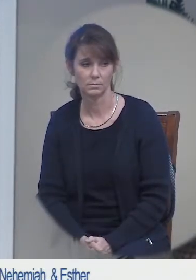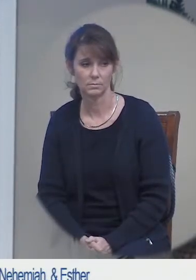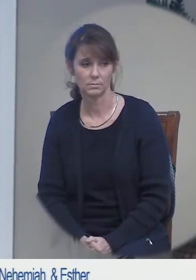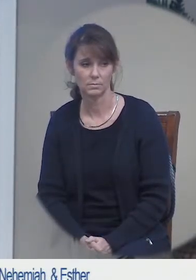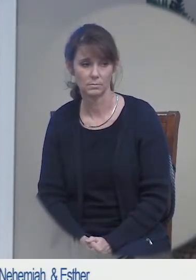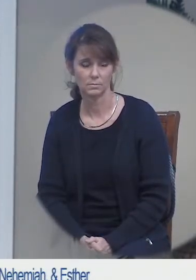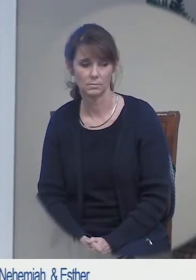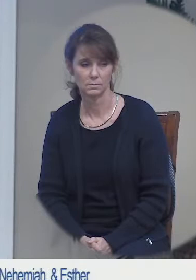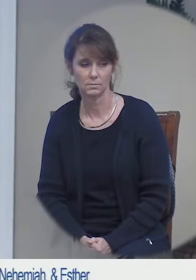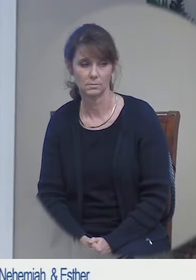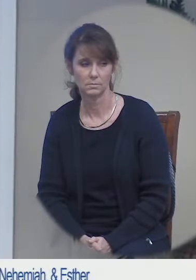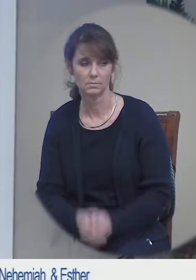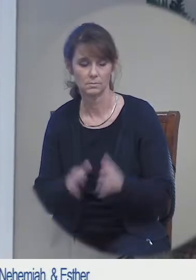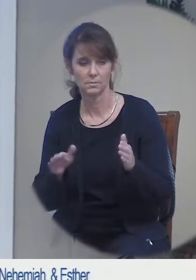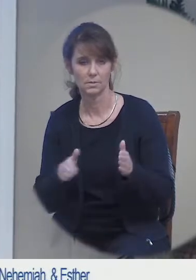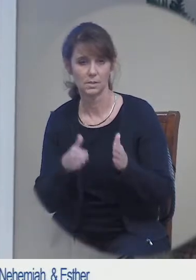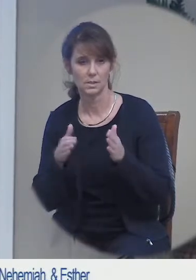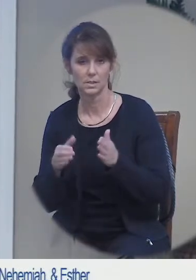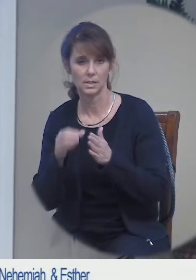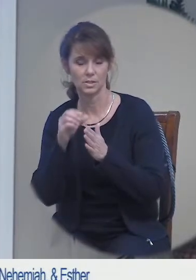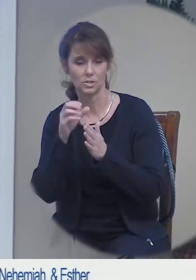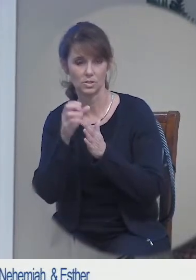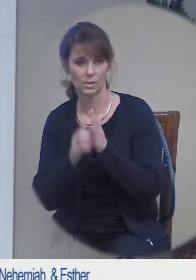Well, let's move to chapter 6.